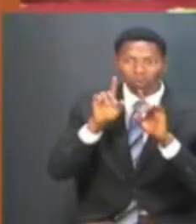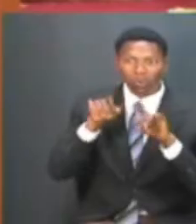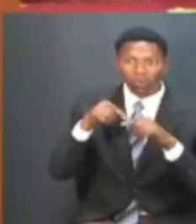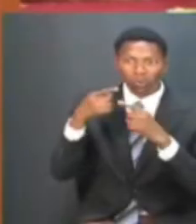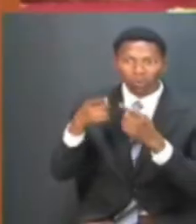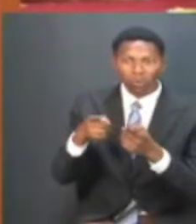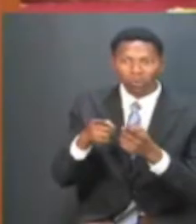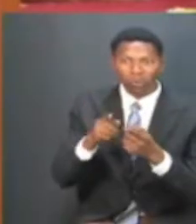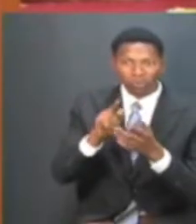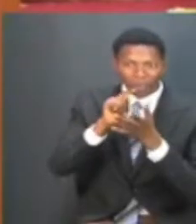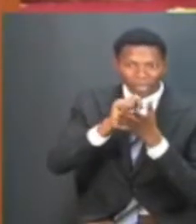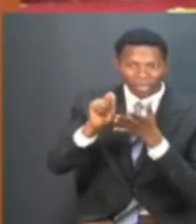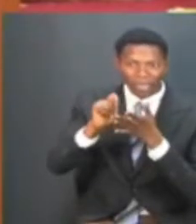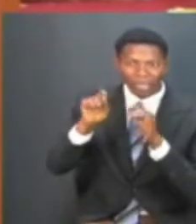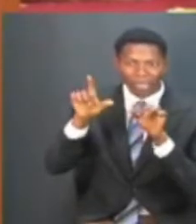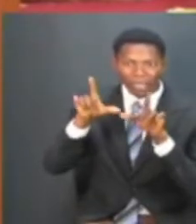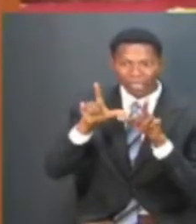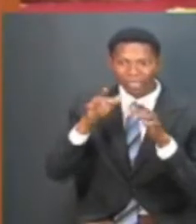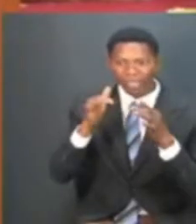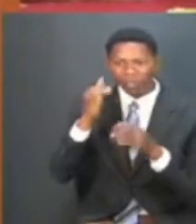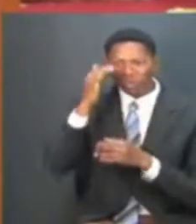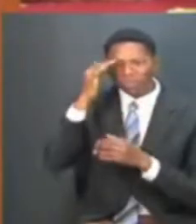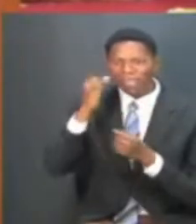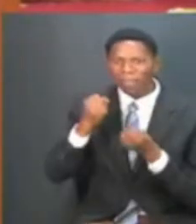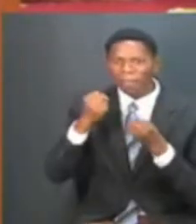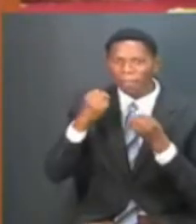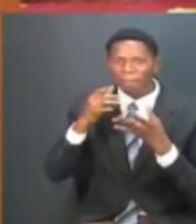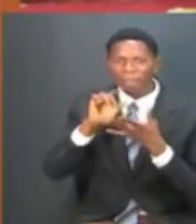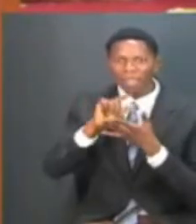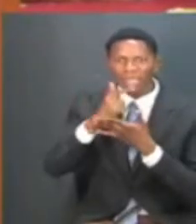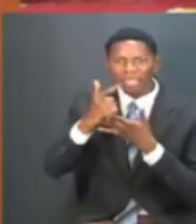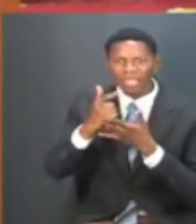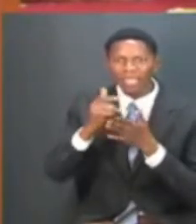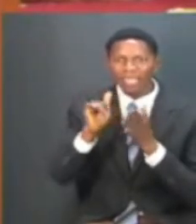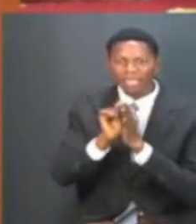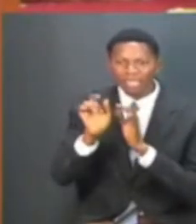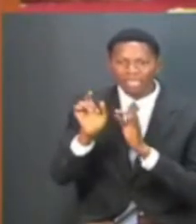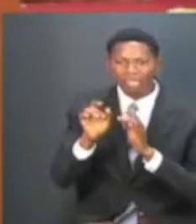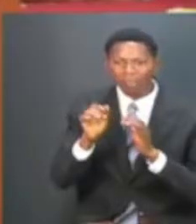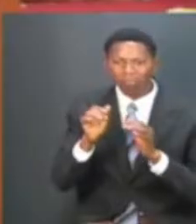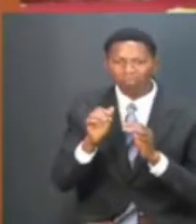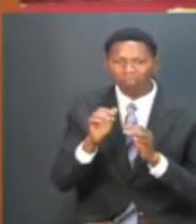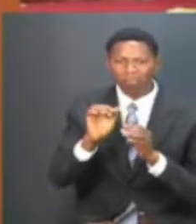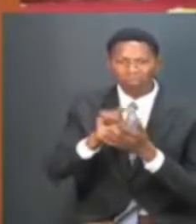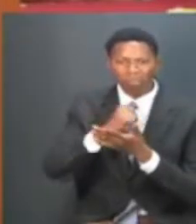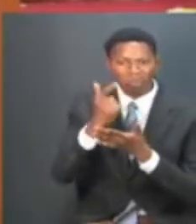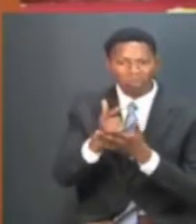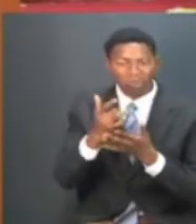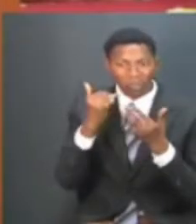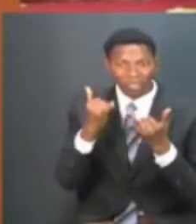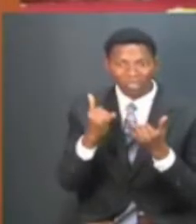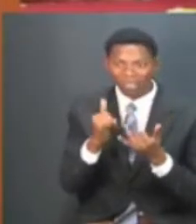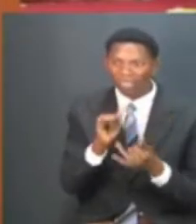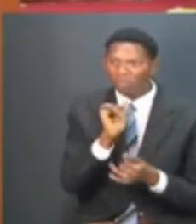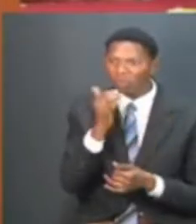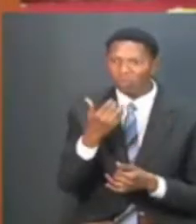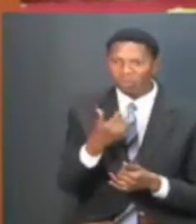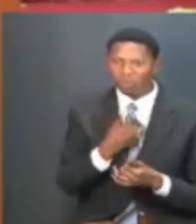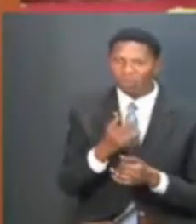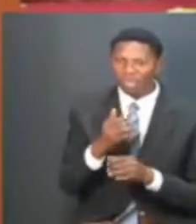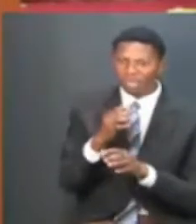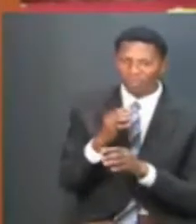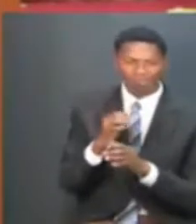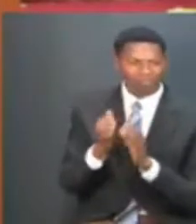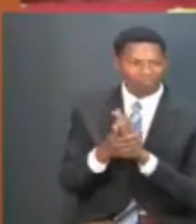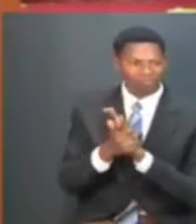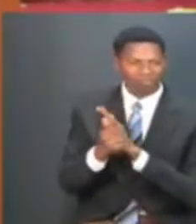realize that a number of graduates that are being produced these days are not being given any skills which they can